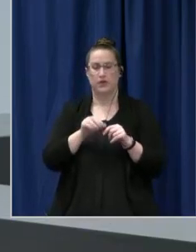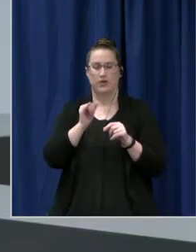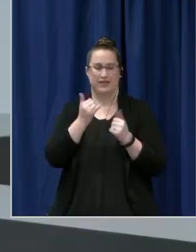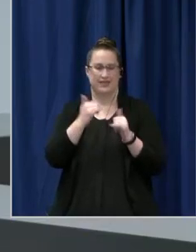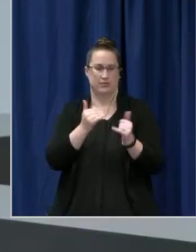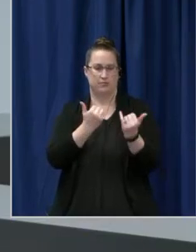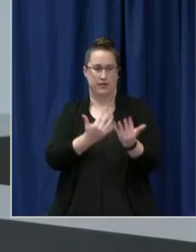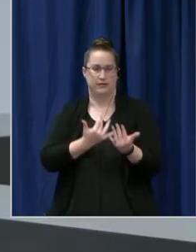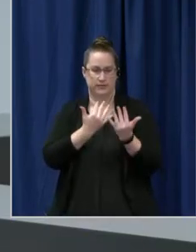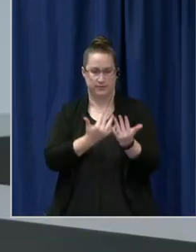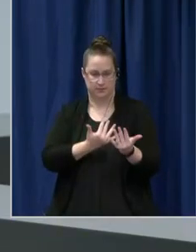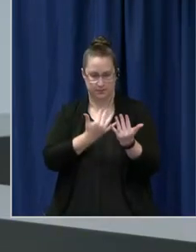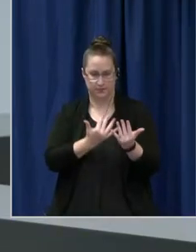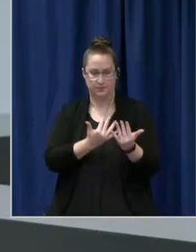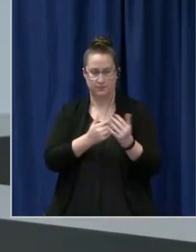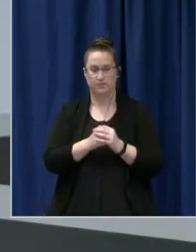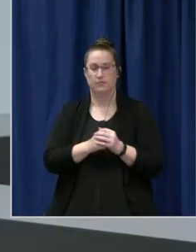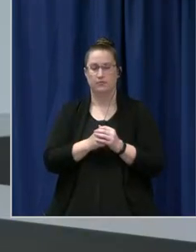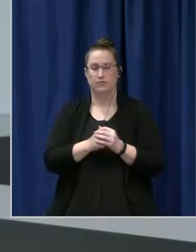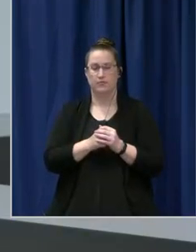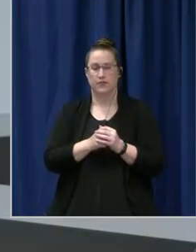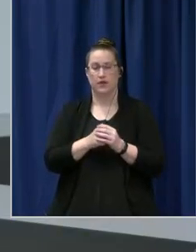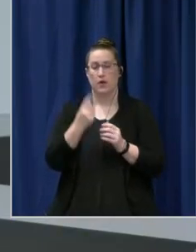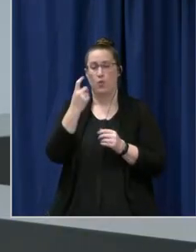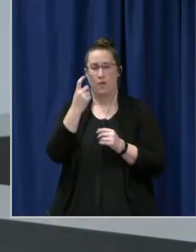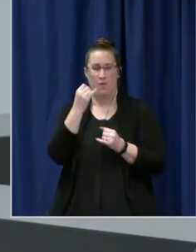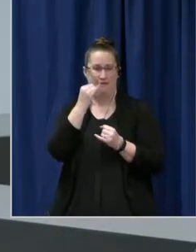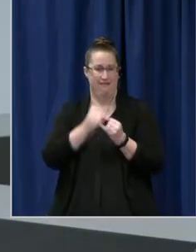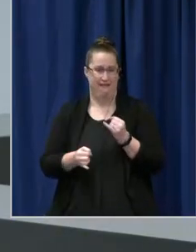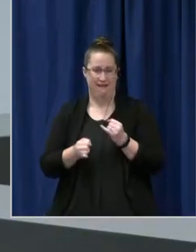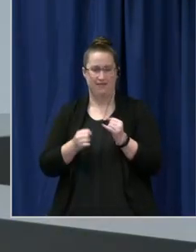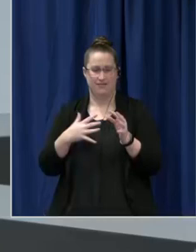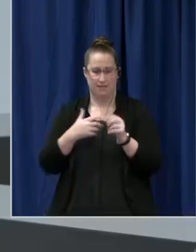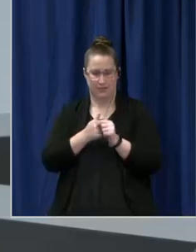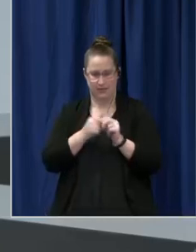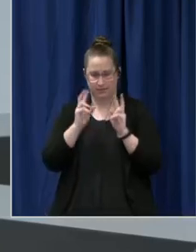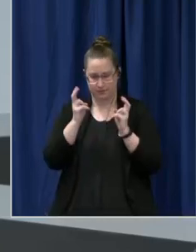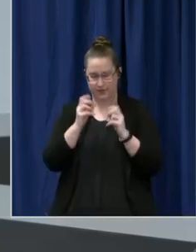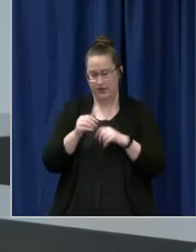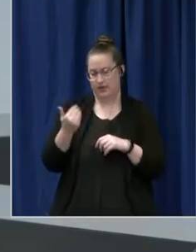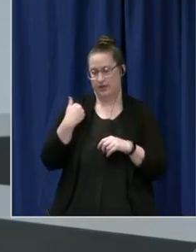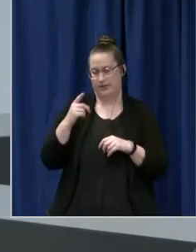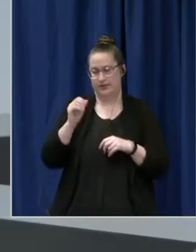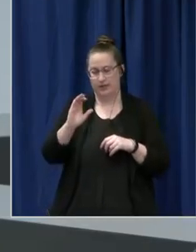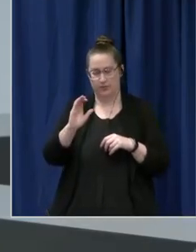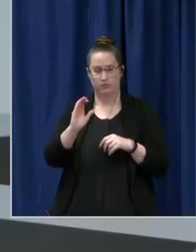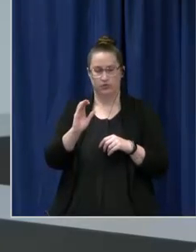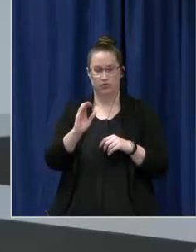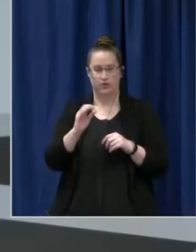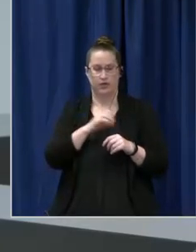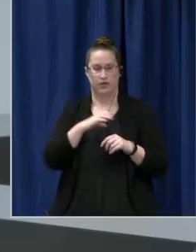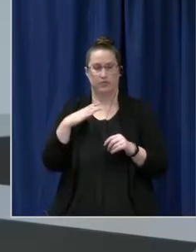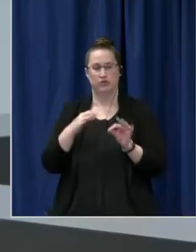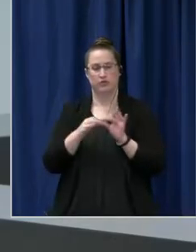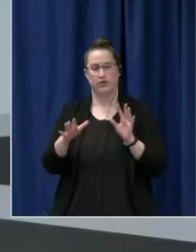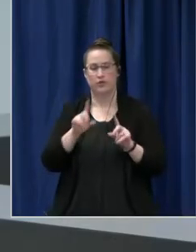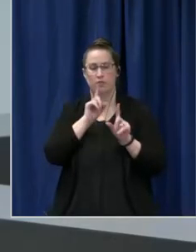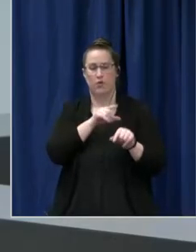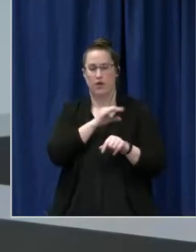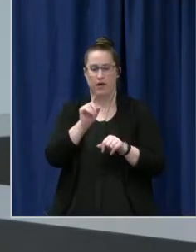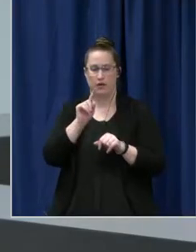pending. Finally, one last update. In December, the commission released a report in order to update its data